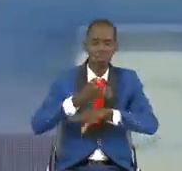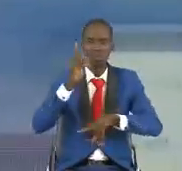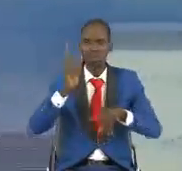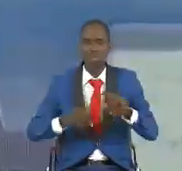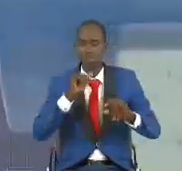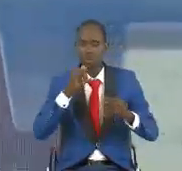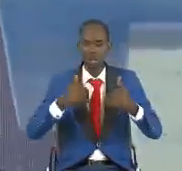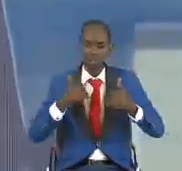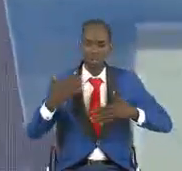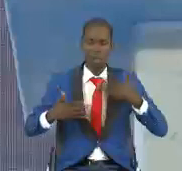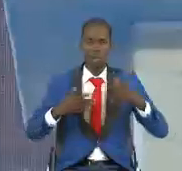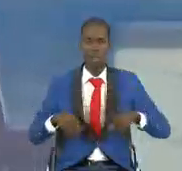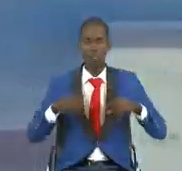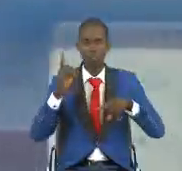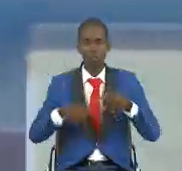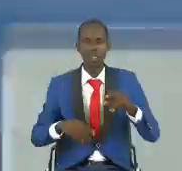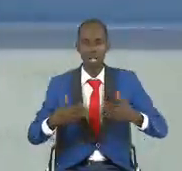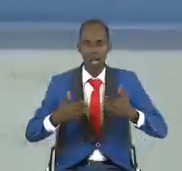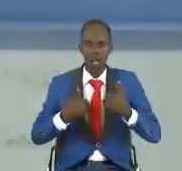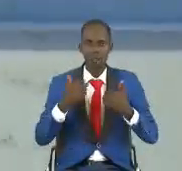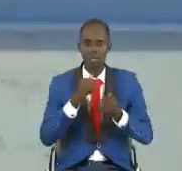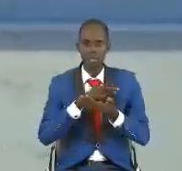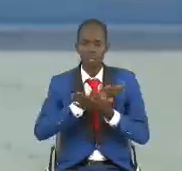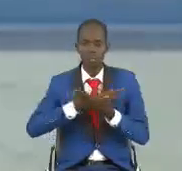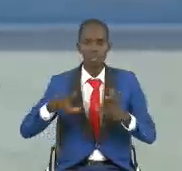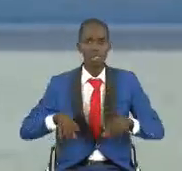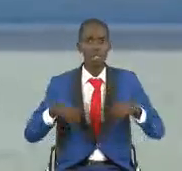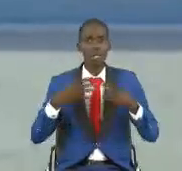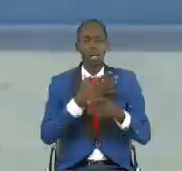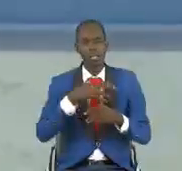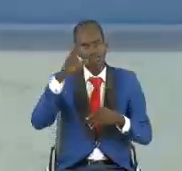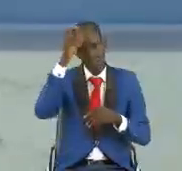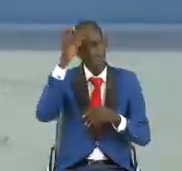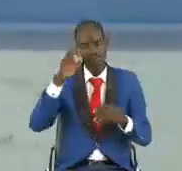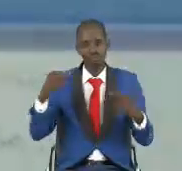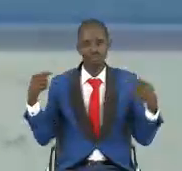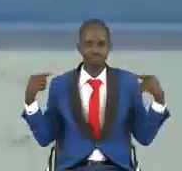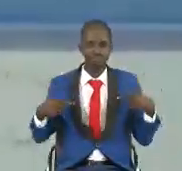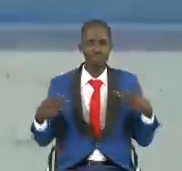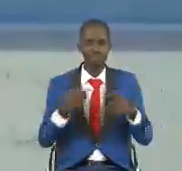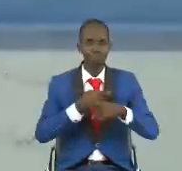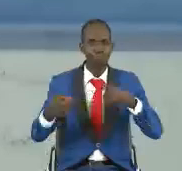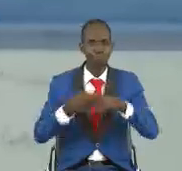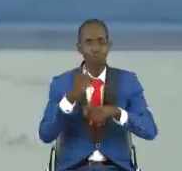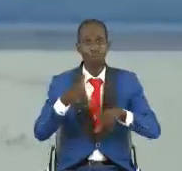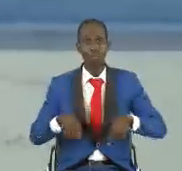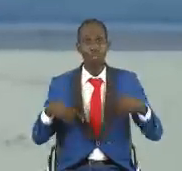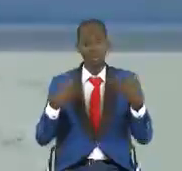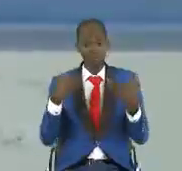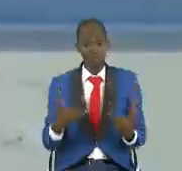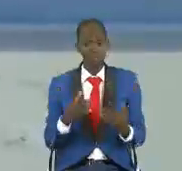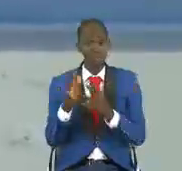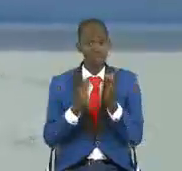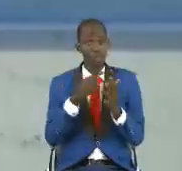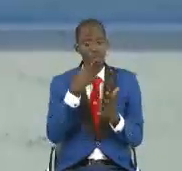You will not live a righteous life." And he torments your life. And when Jesus said, "Now enough